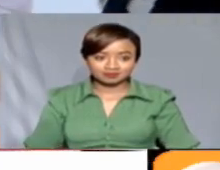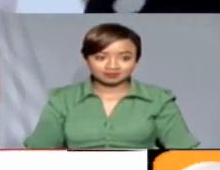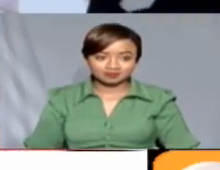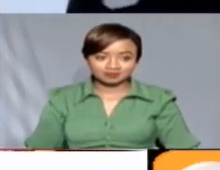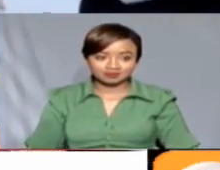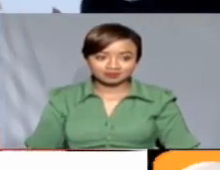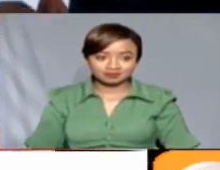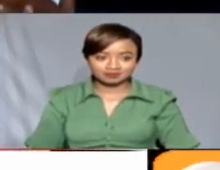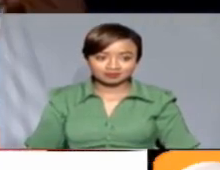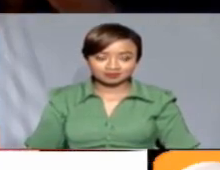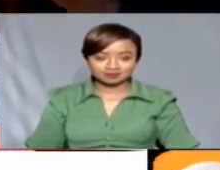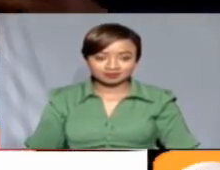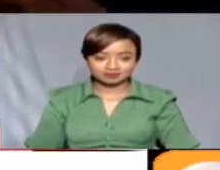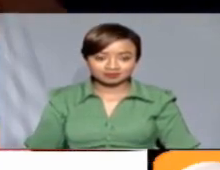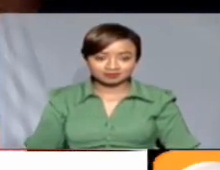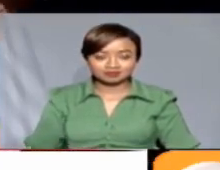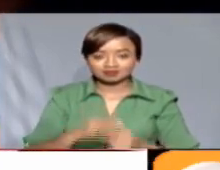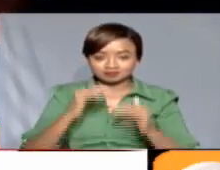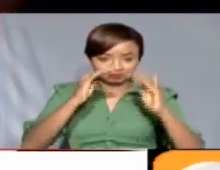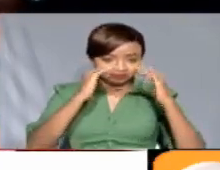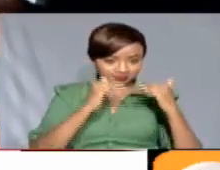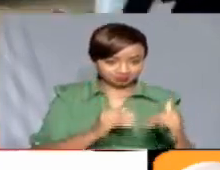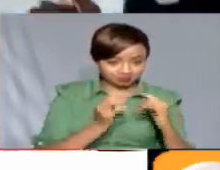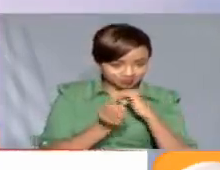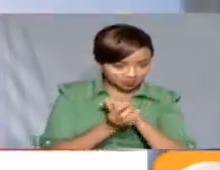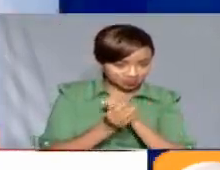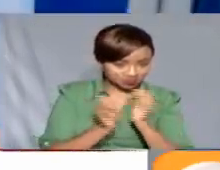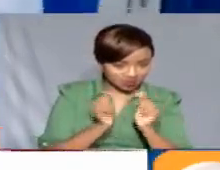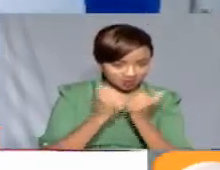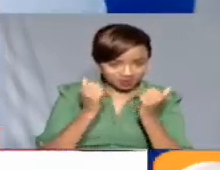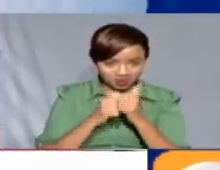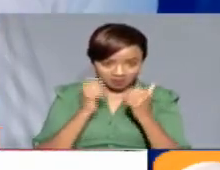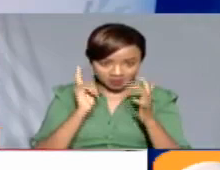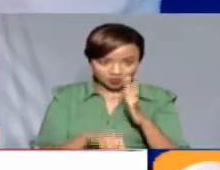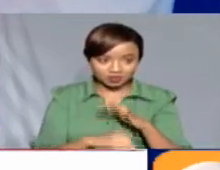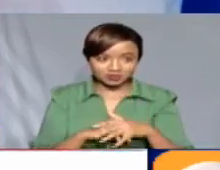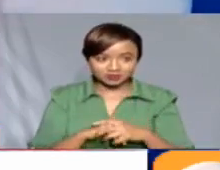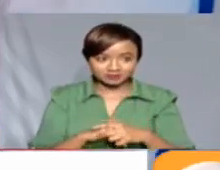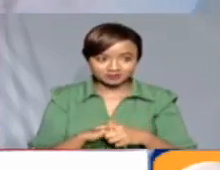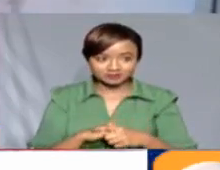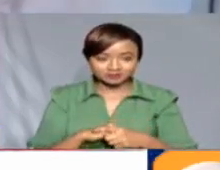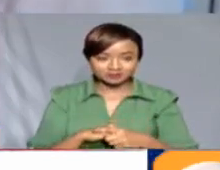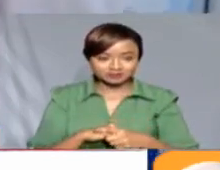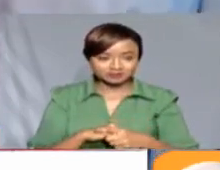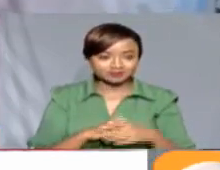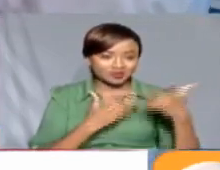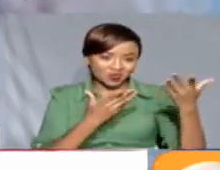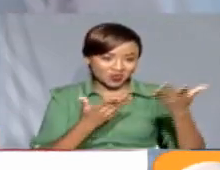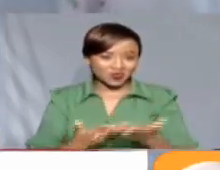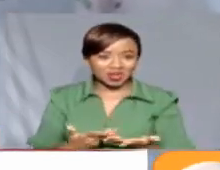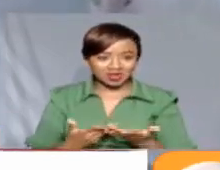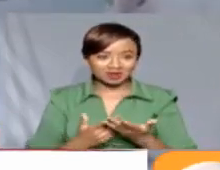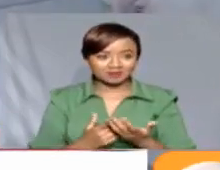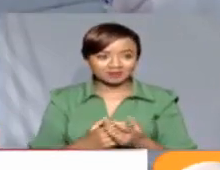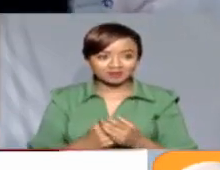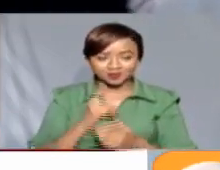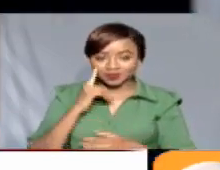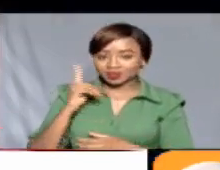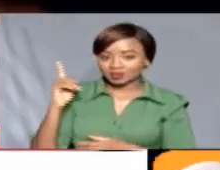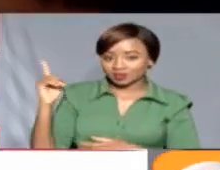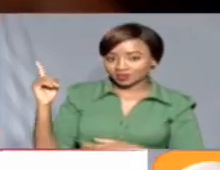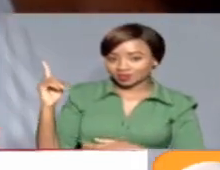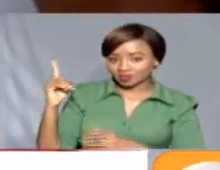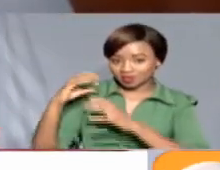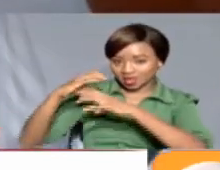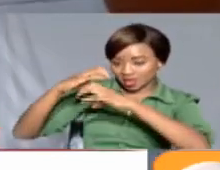Dr. Rabia will be taking us through the next phase of this. Thank you for having us. Are we ready? You're welcome. We're entering the molecular lab right